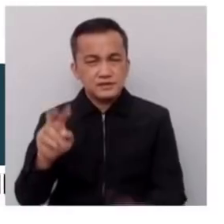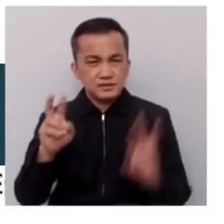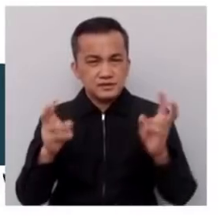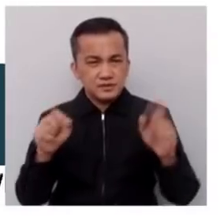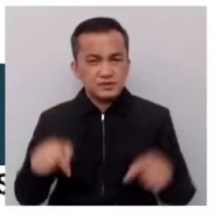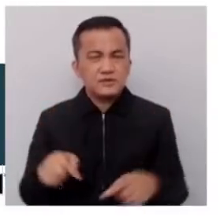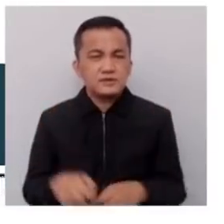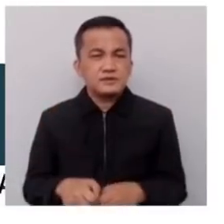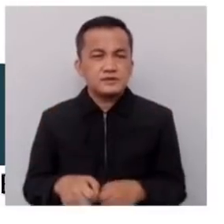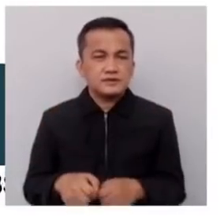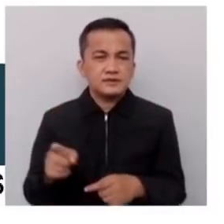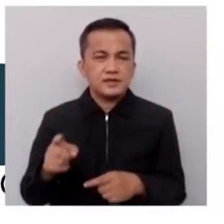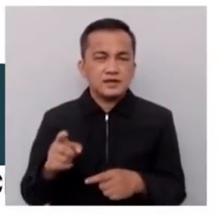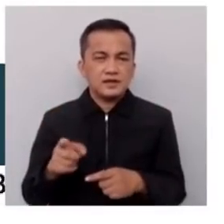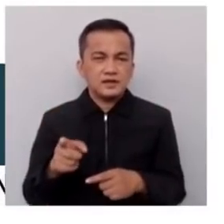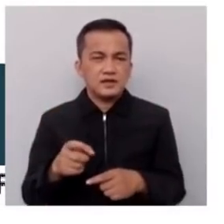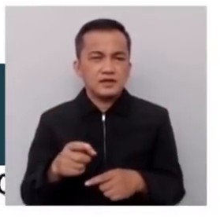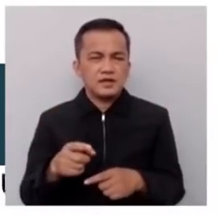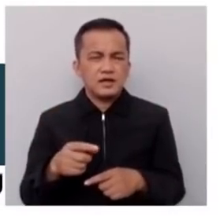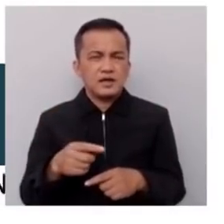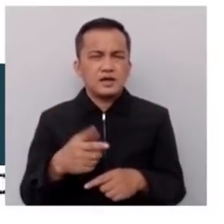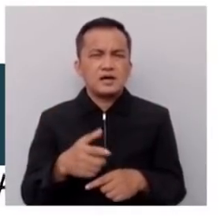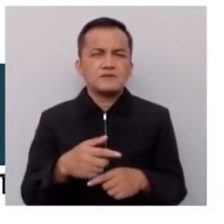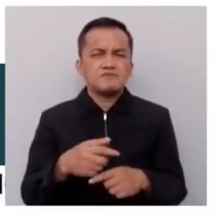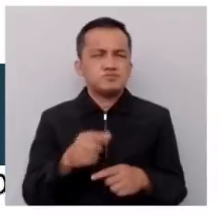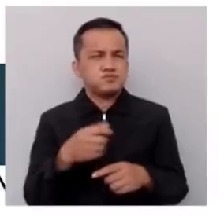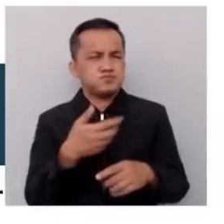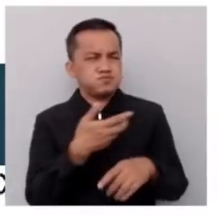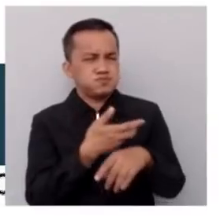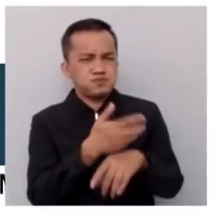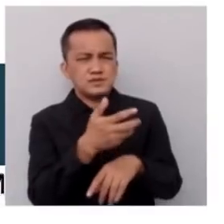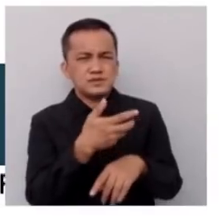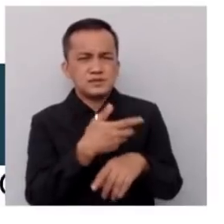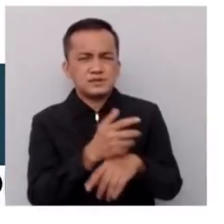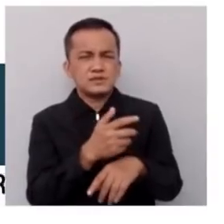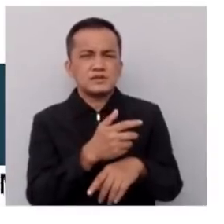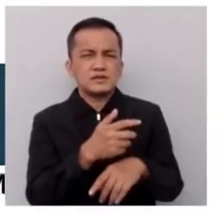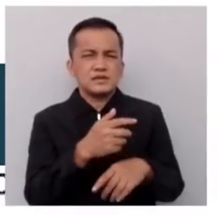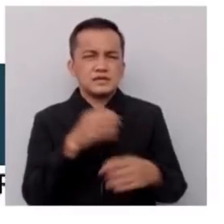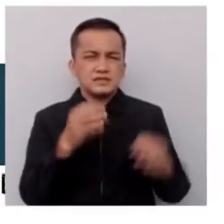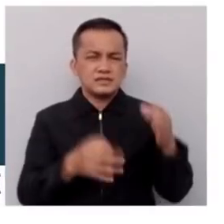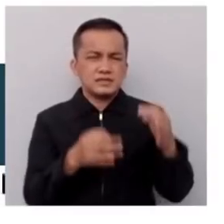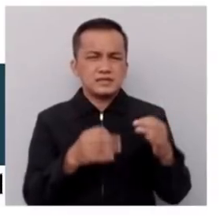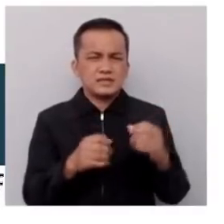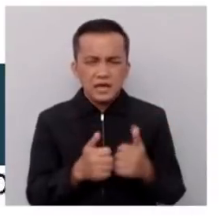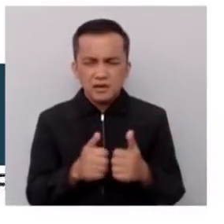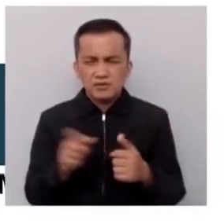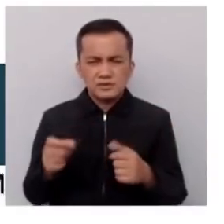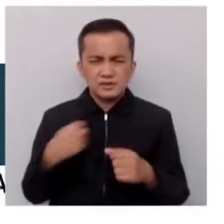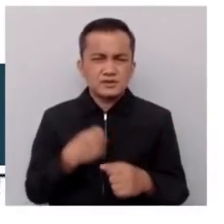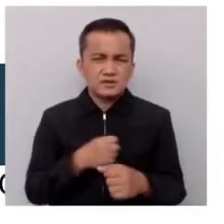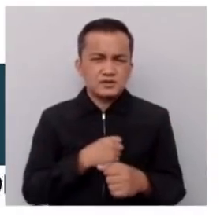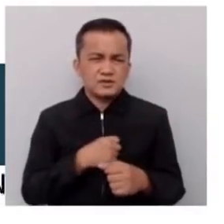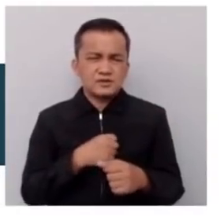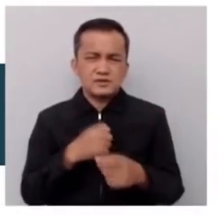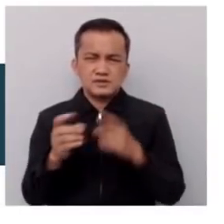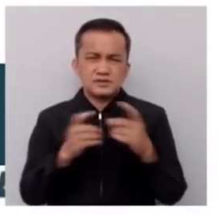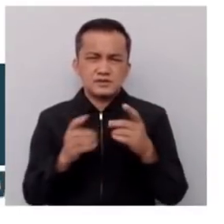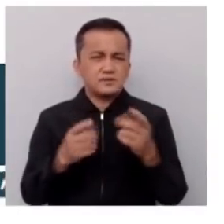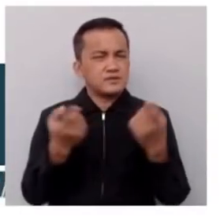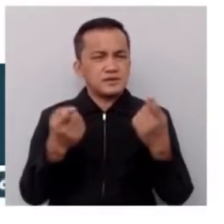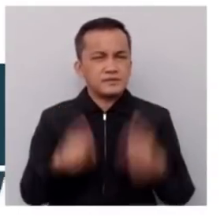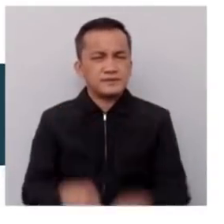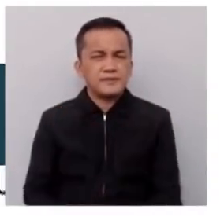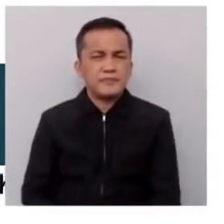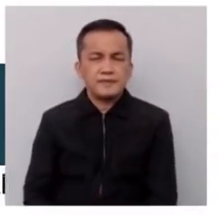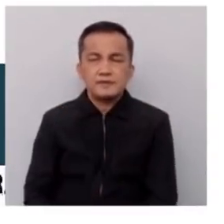travesty of justice. How does the senator describe what just happened? What does she call this? Definitely,